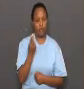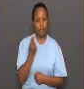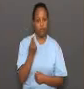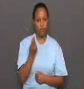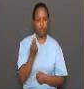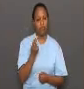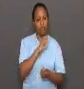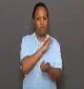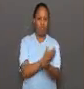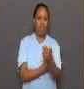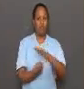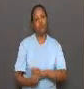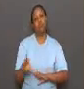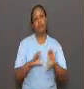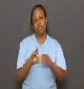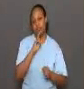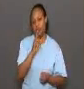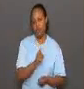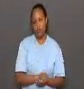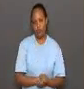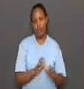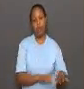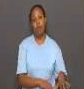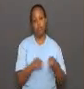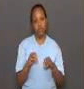results in an abuse of power.